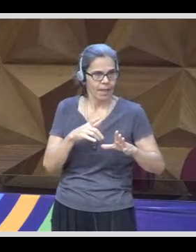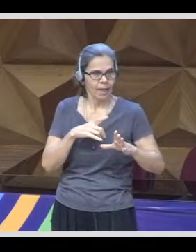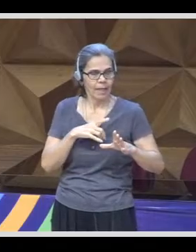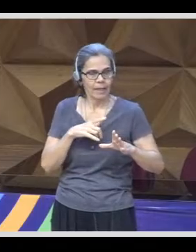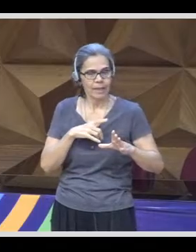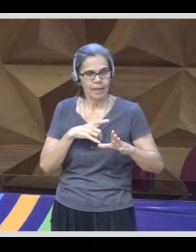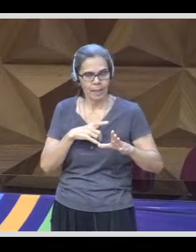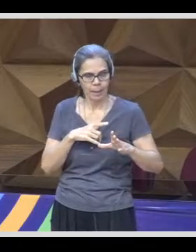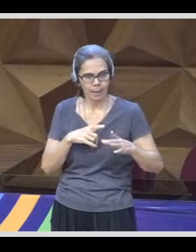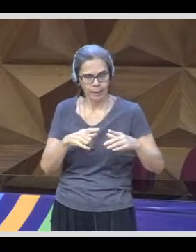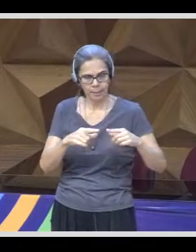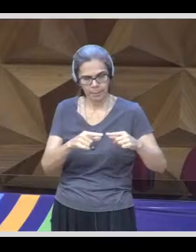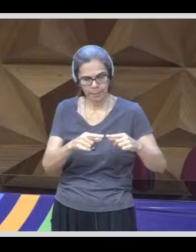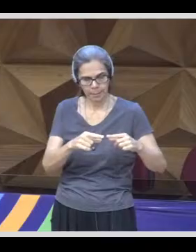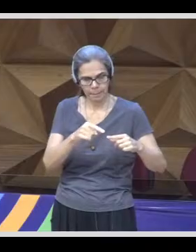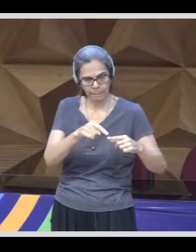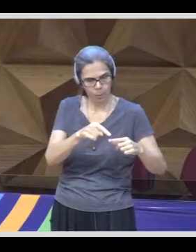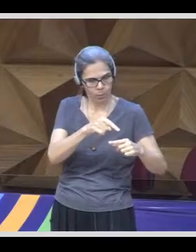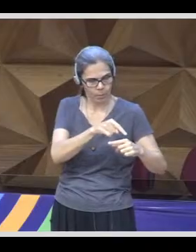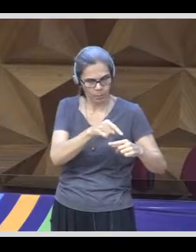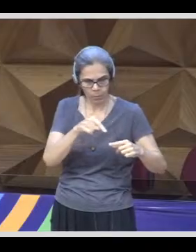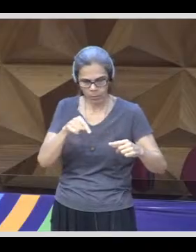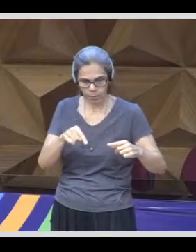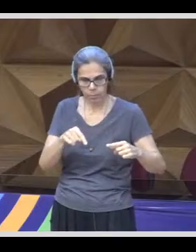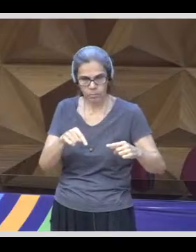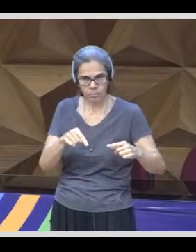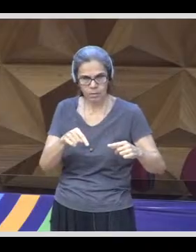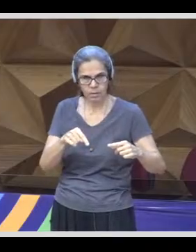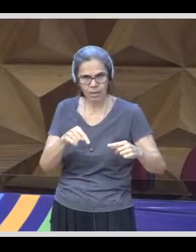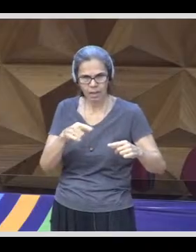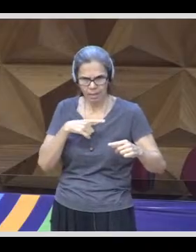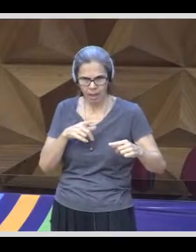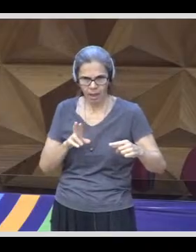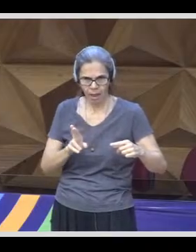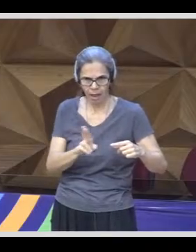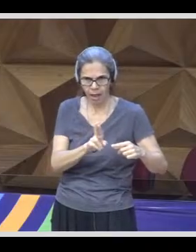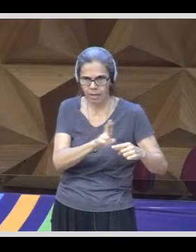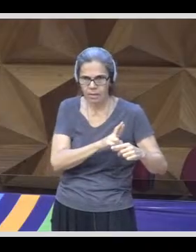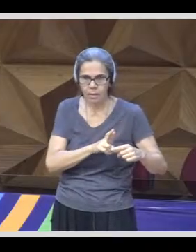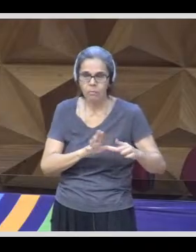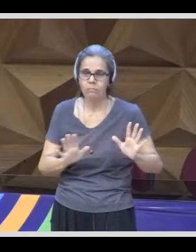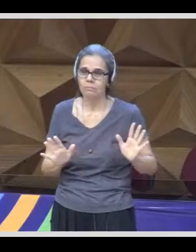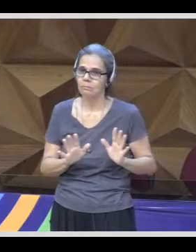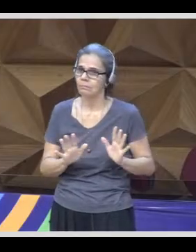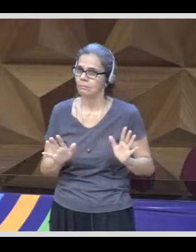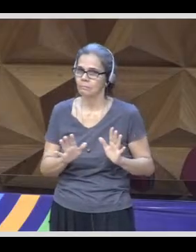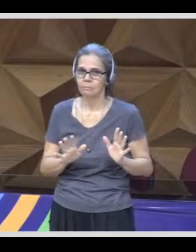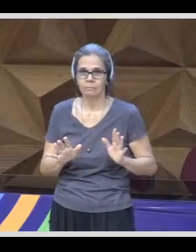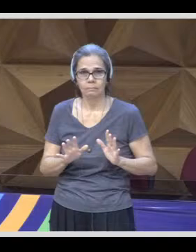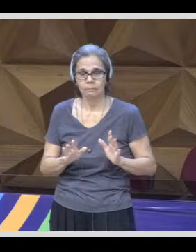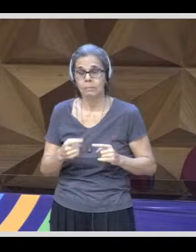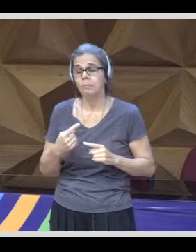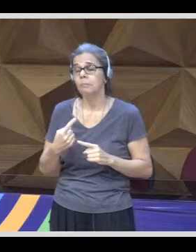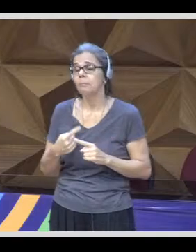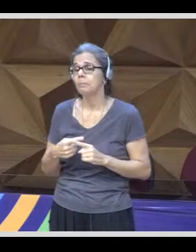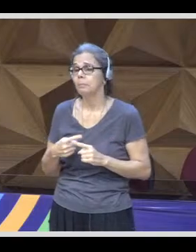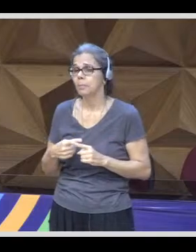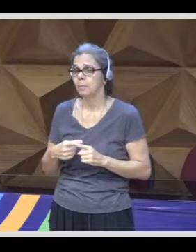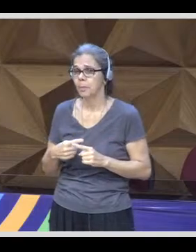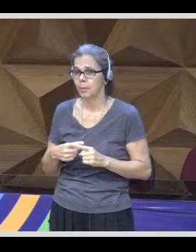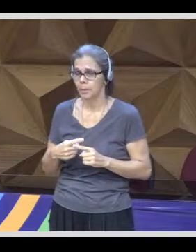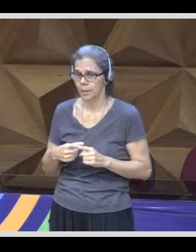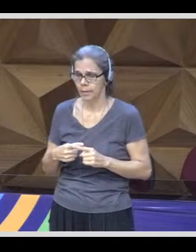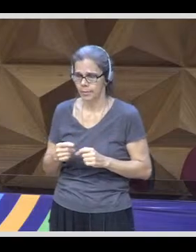related to coordination. Why? Because of two properties of the web. The distribution of content popularity